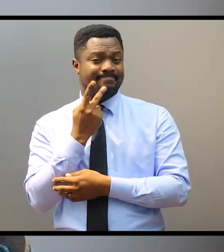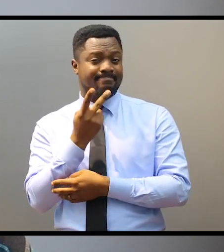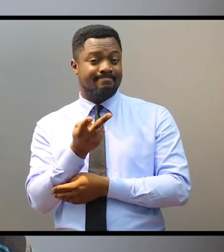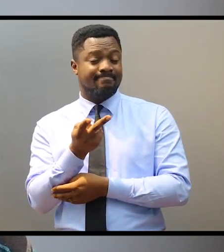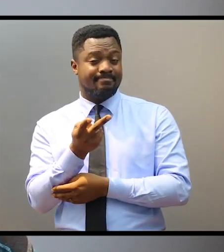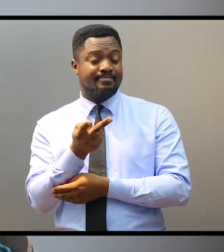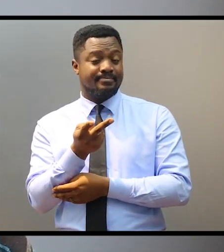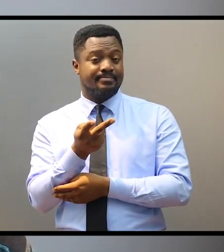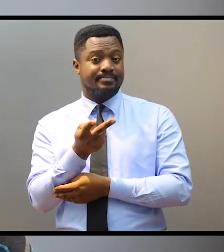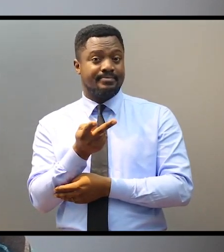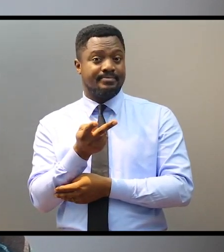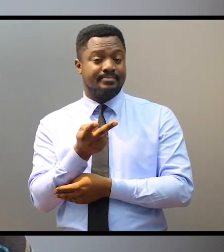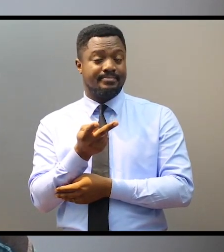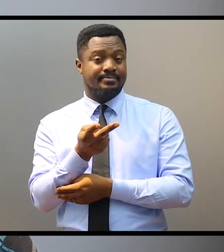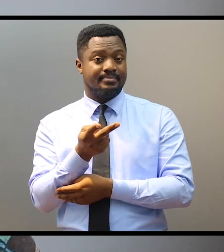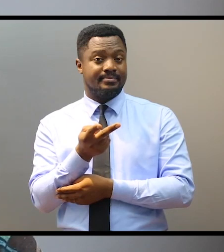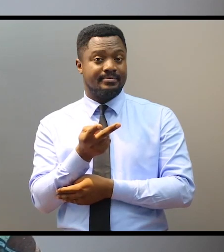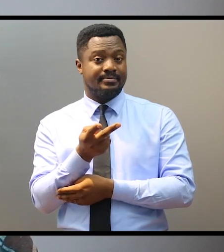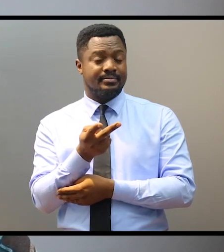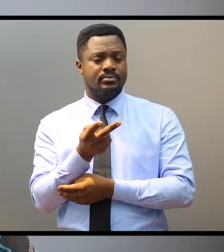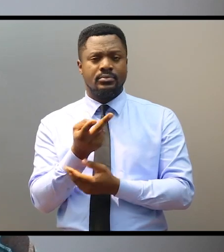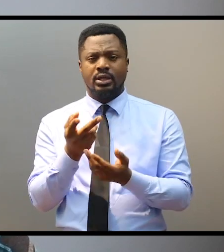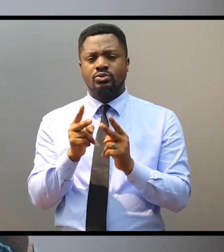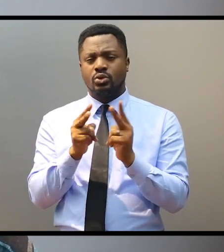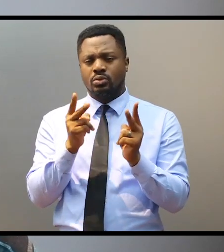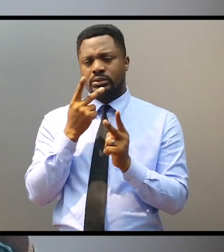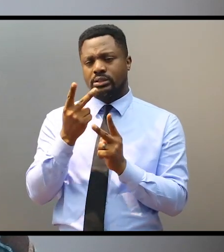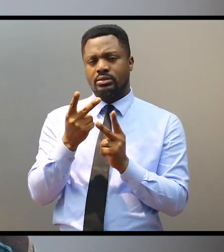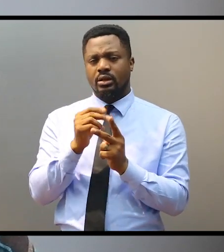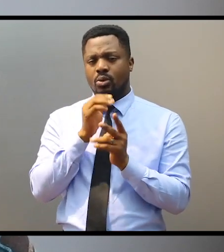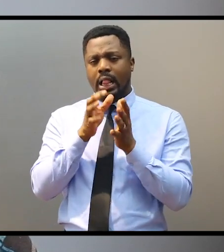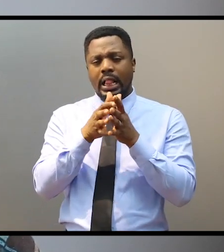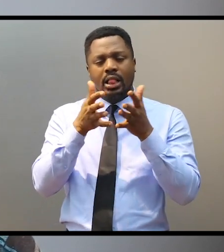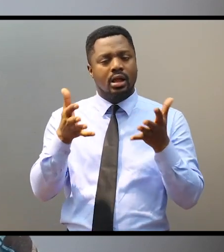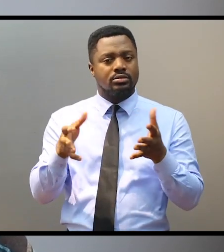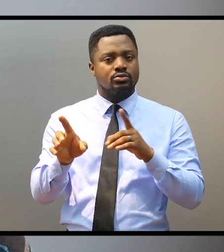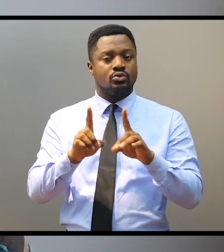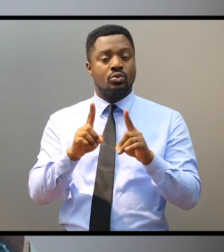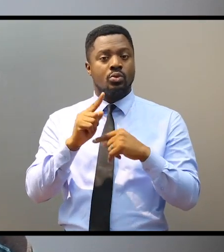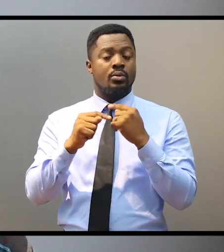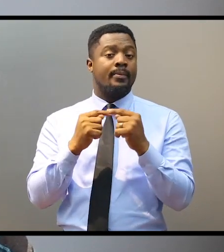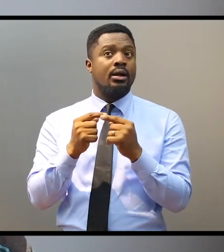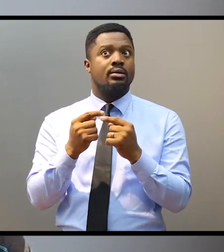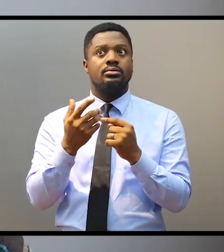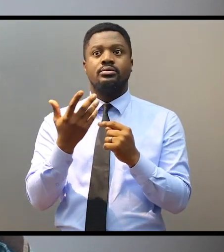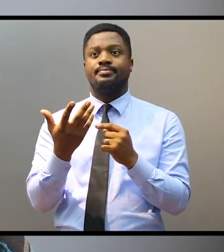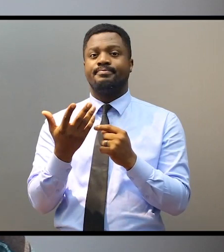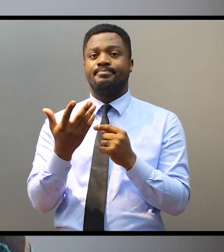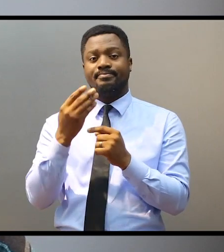such a person with such a disability. And so you realize that not much has been done when it comes